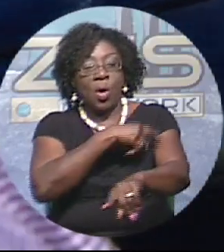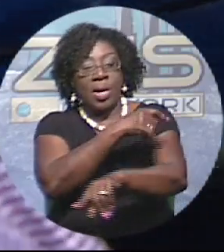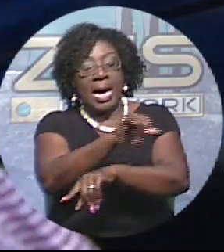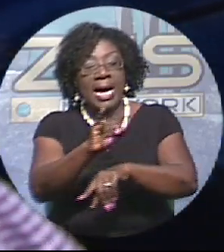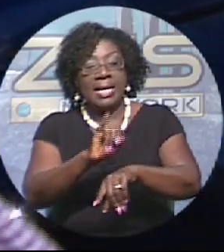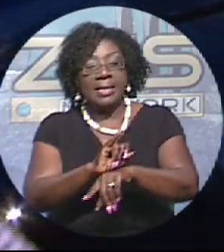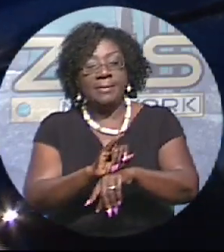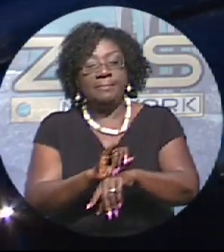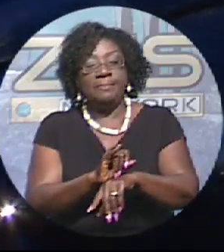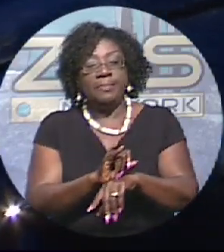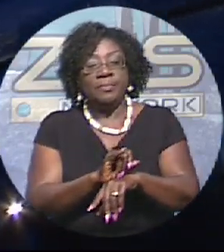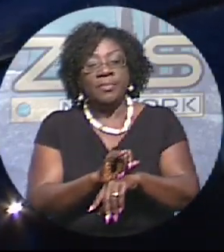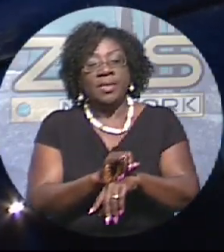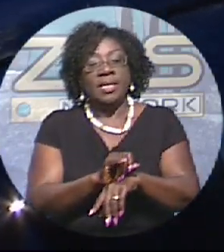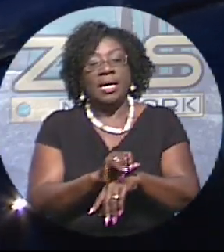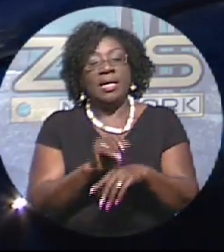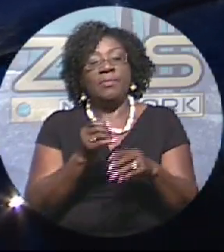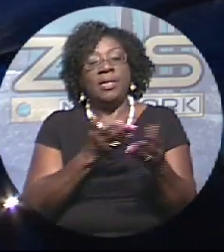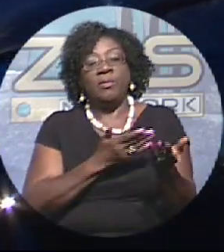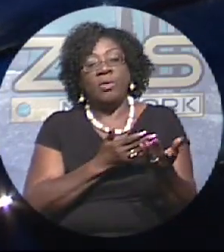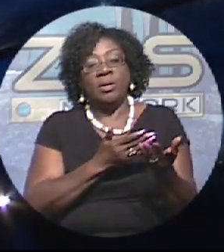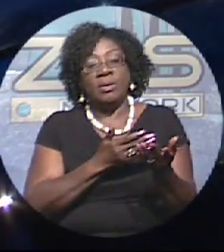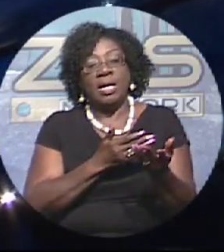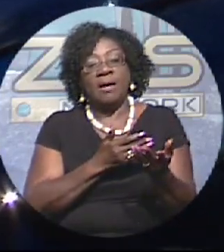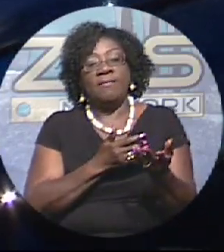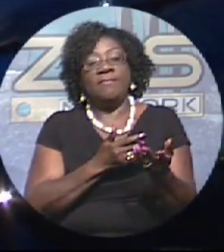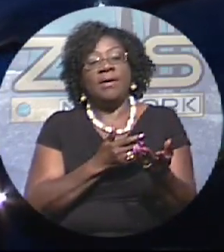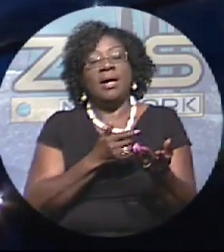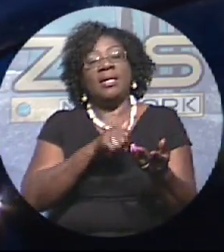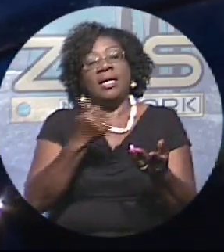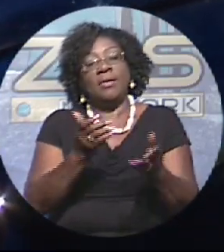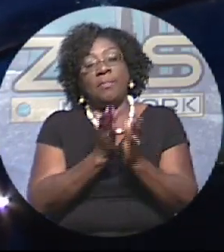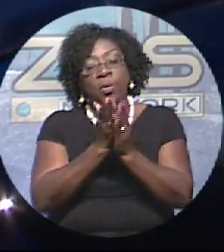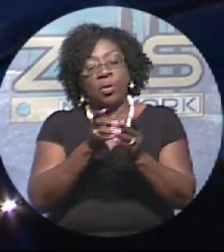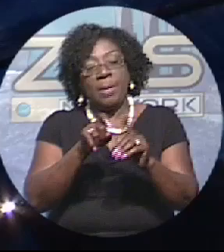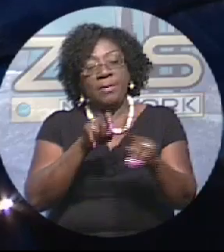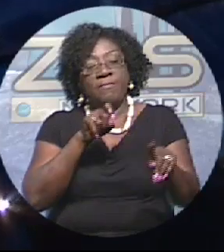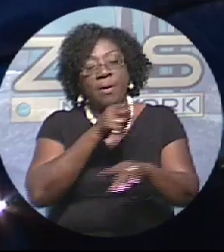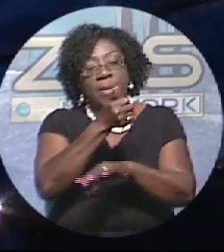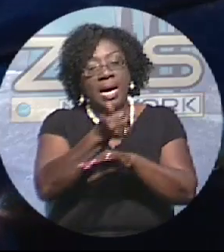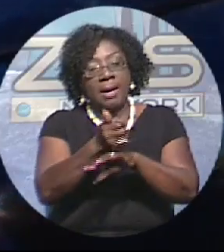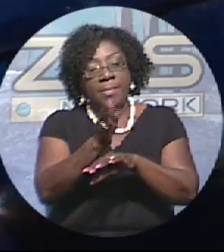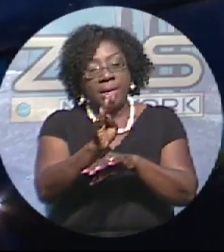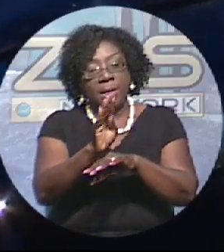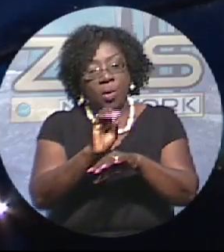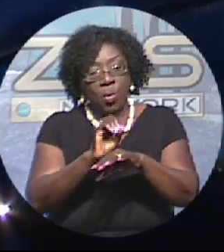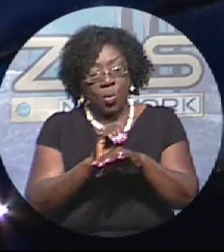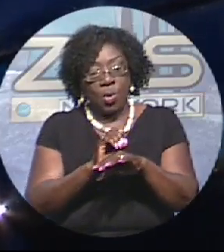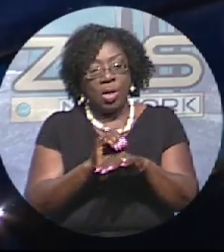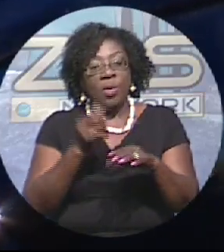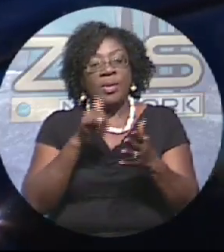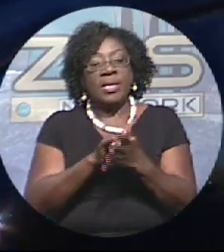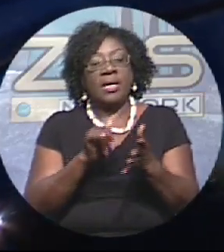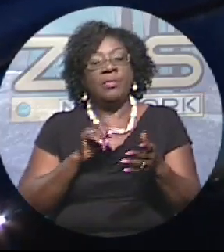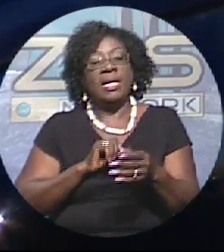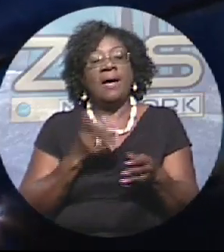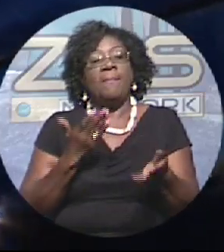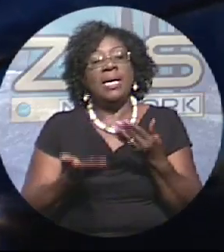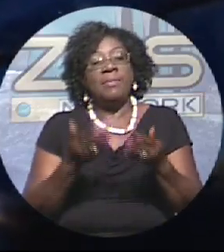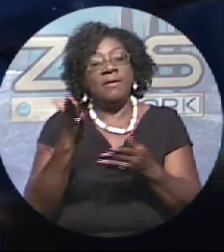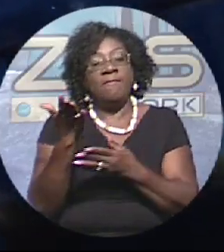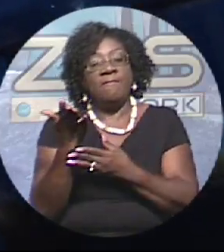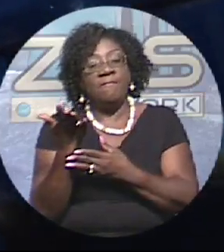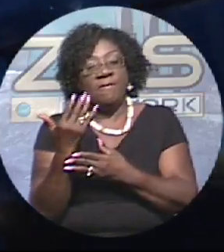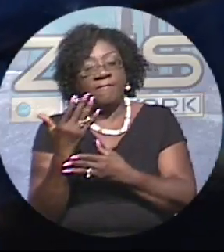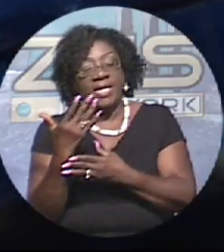we may, we anticipate having It Ain't Right coming out of Abaco. So with that, we will have approximately 15